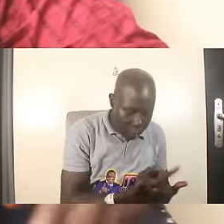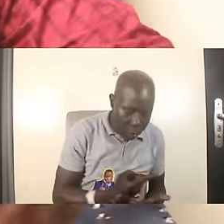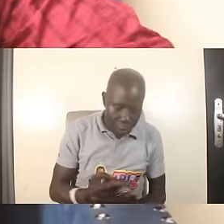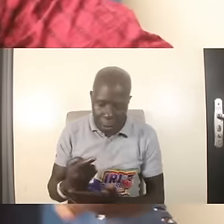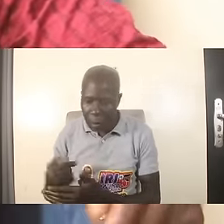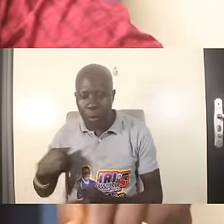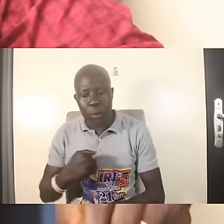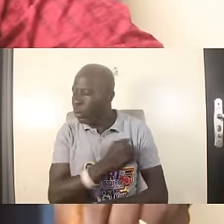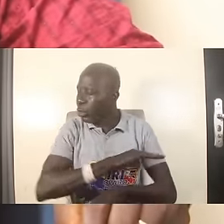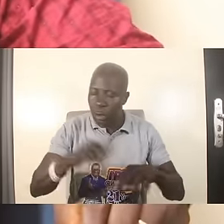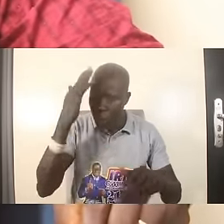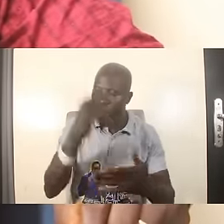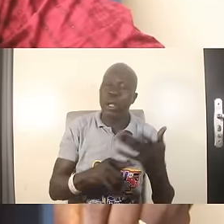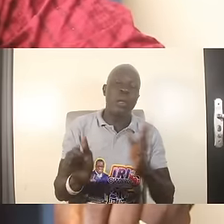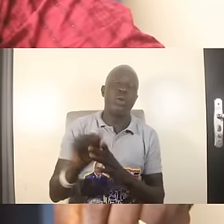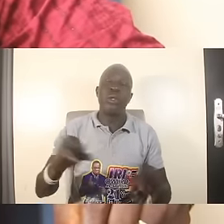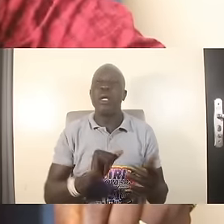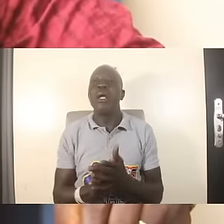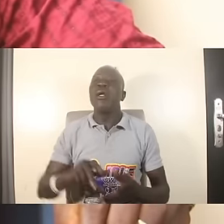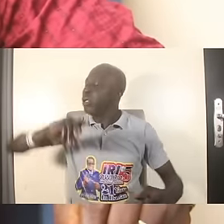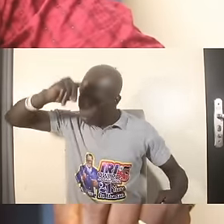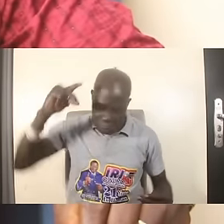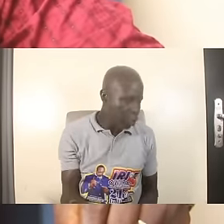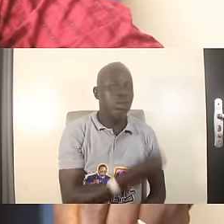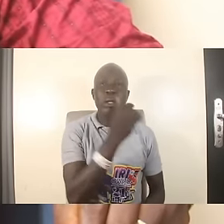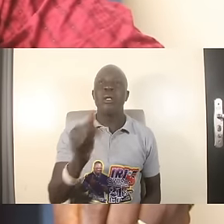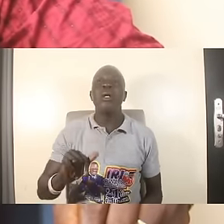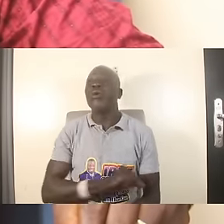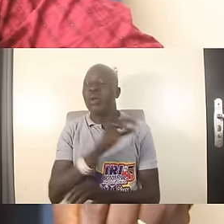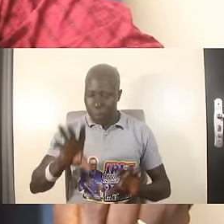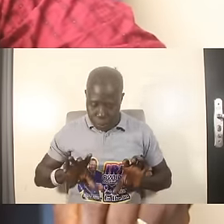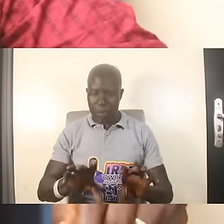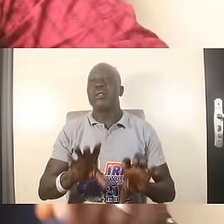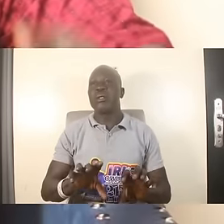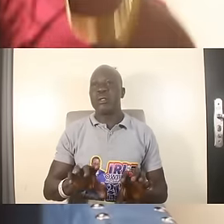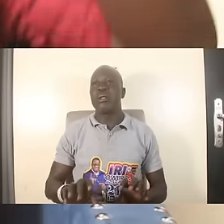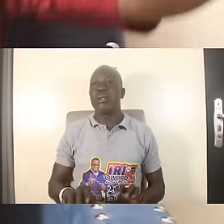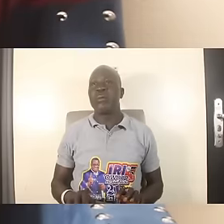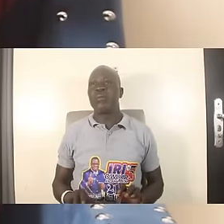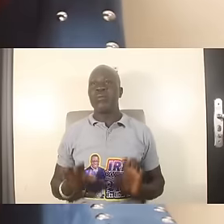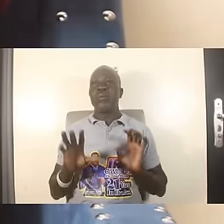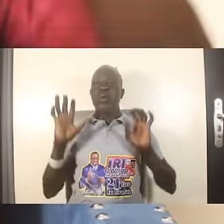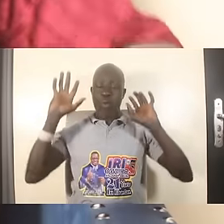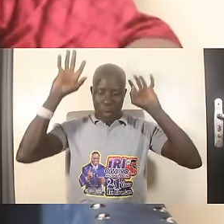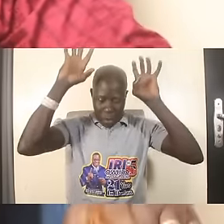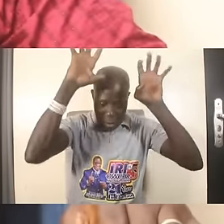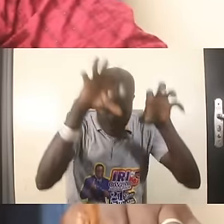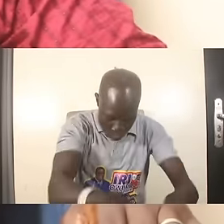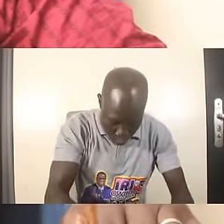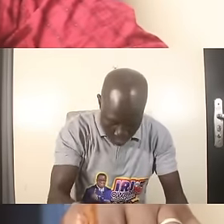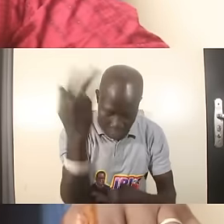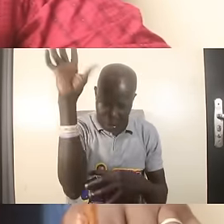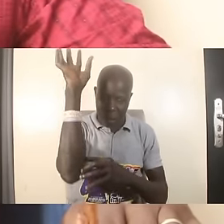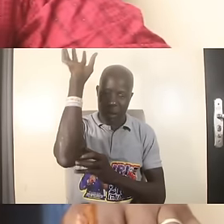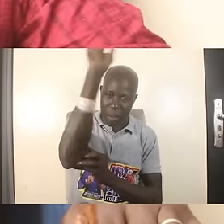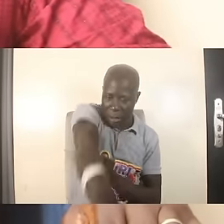young. We don't know what that means. But suddenly, when they put it, as that tree